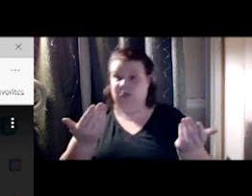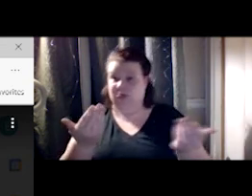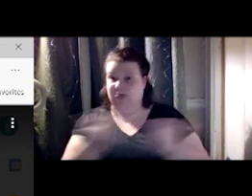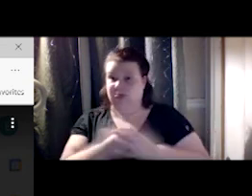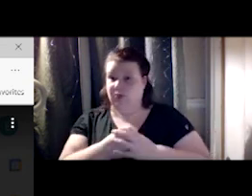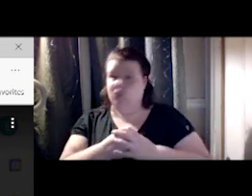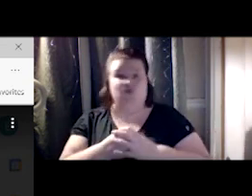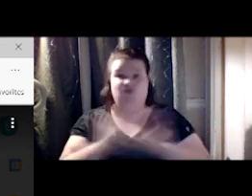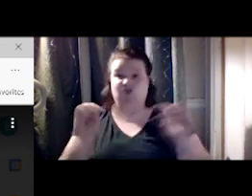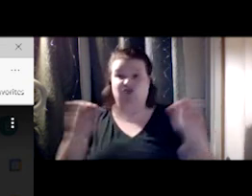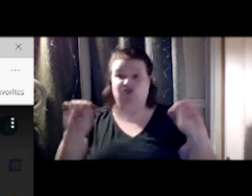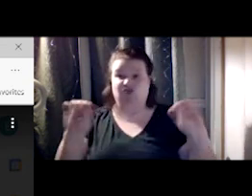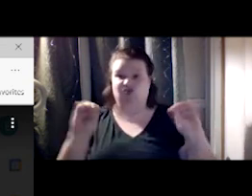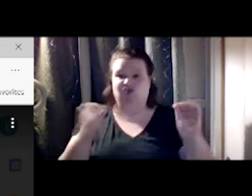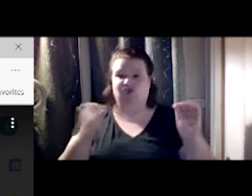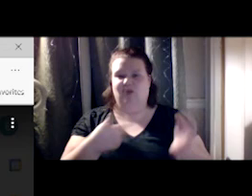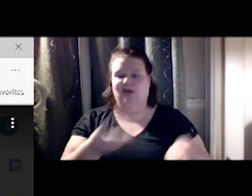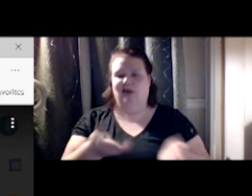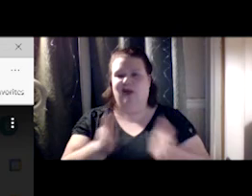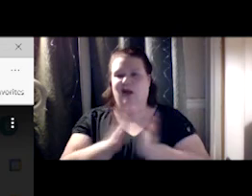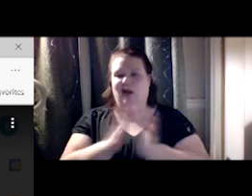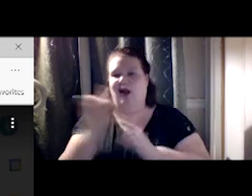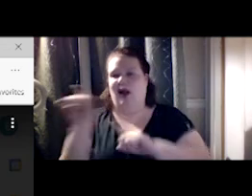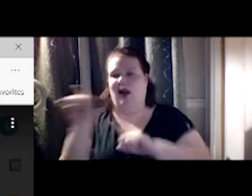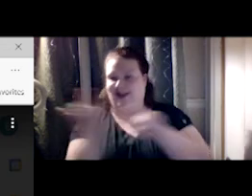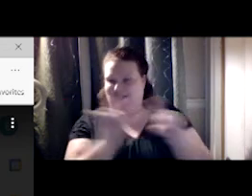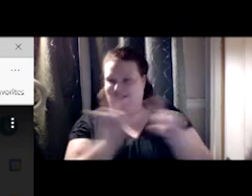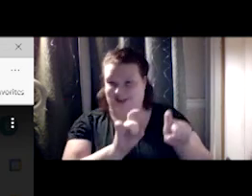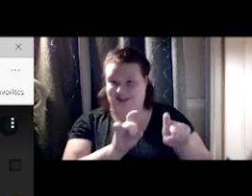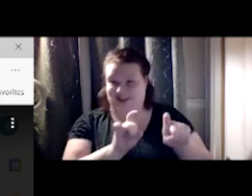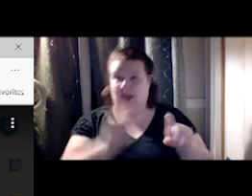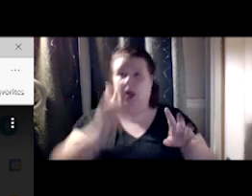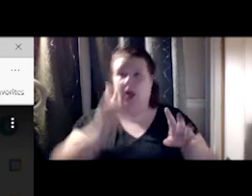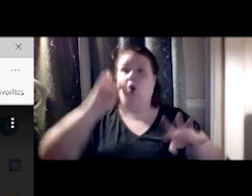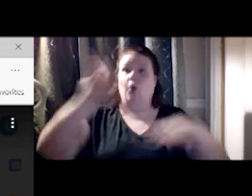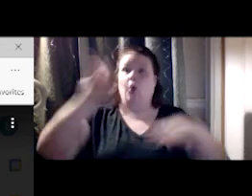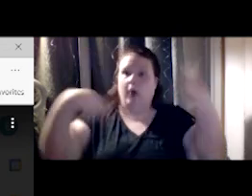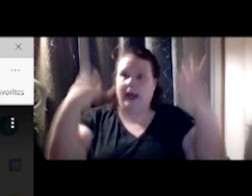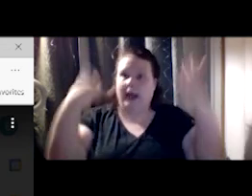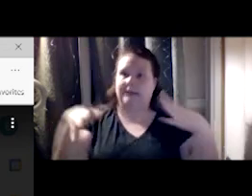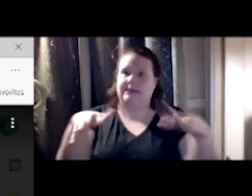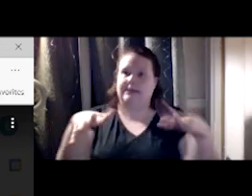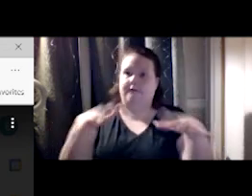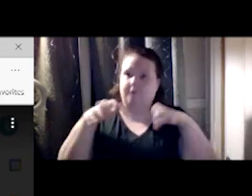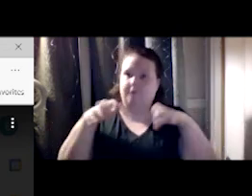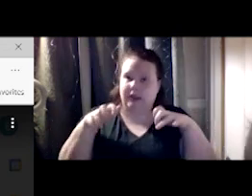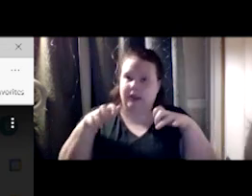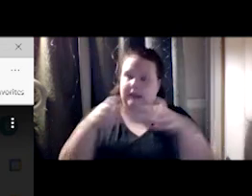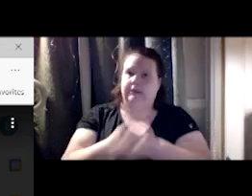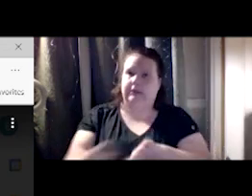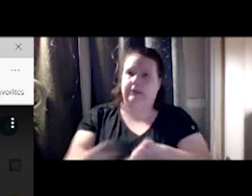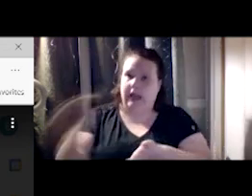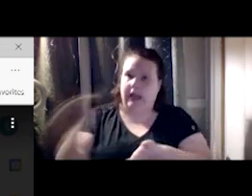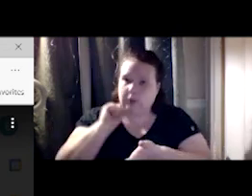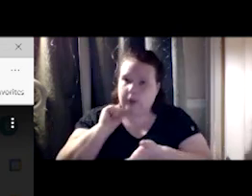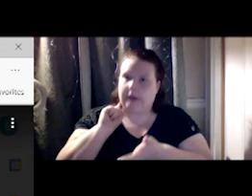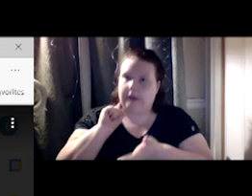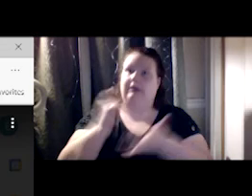Okay, since you don't, I'll ask a question. Are you guys doing okay after the crazy freeze we had? Is everyone back to kind